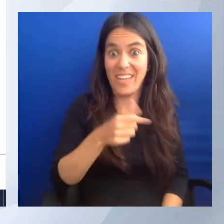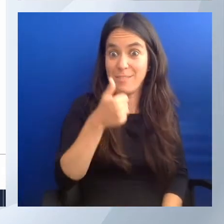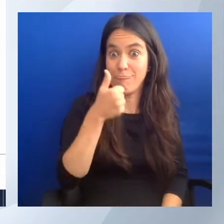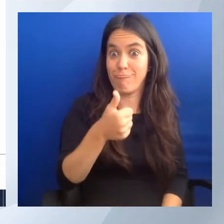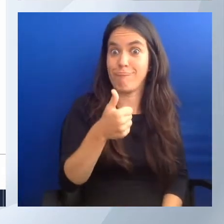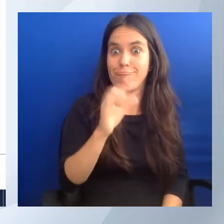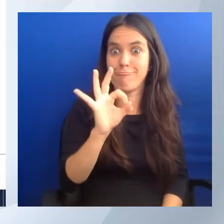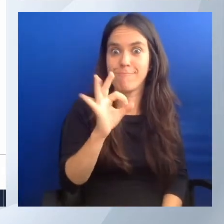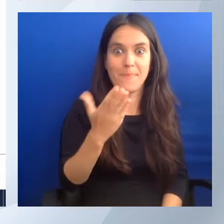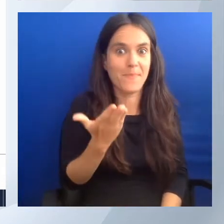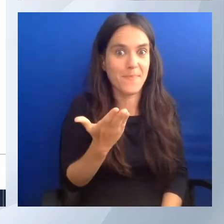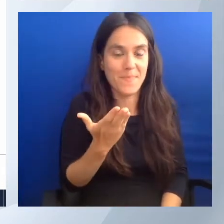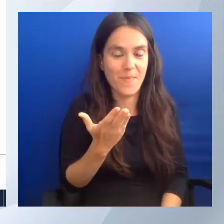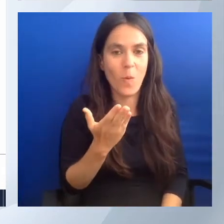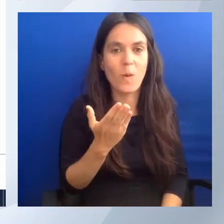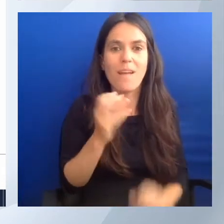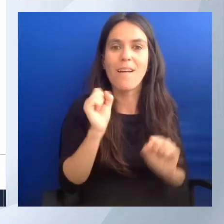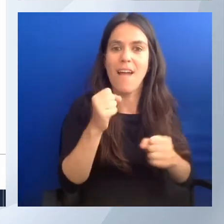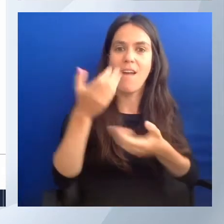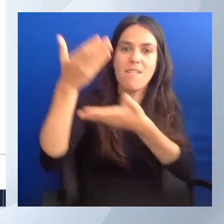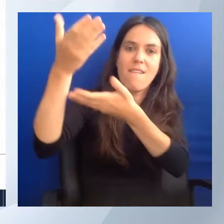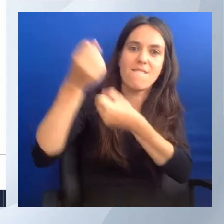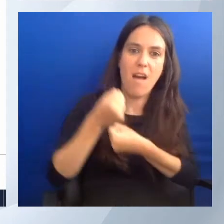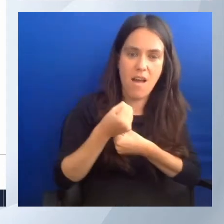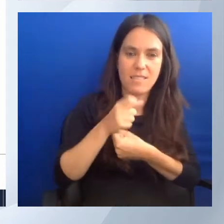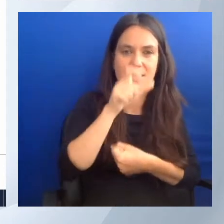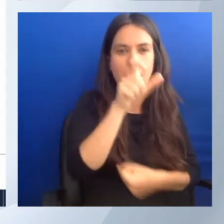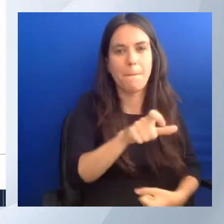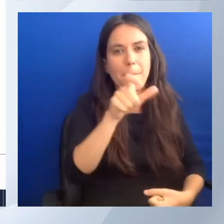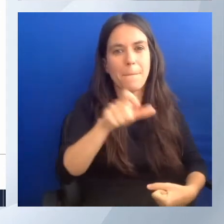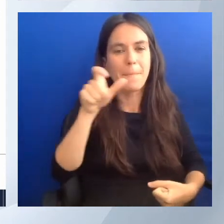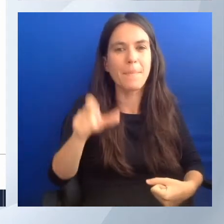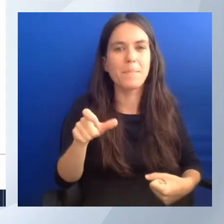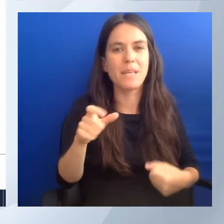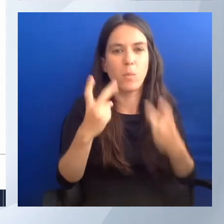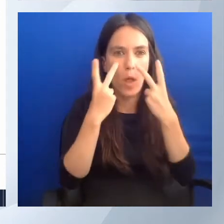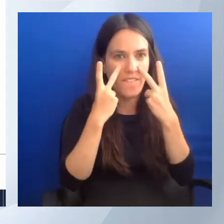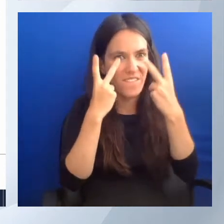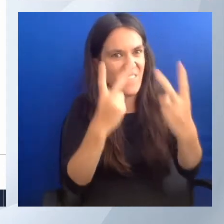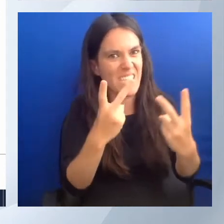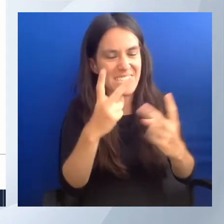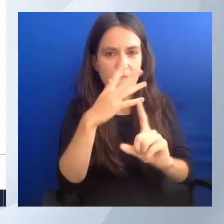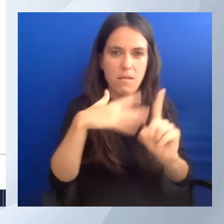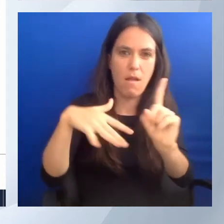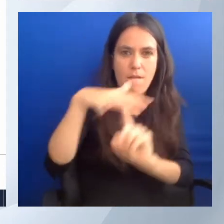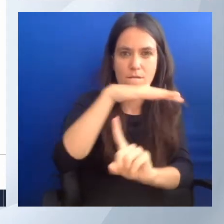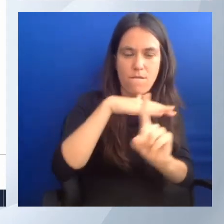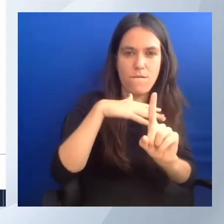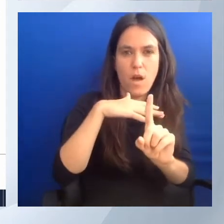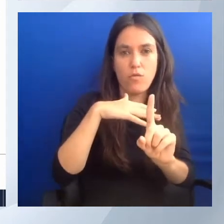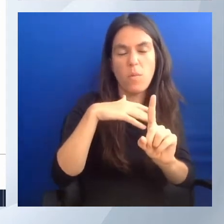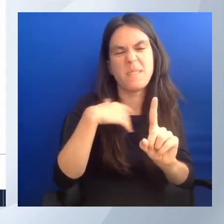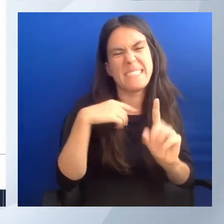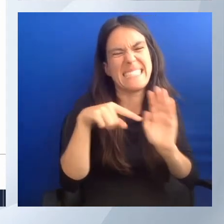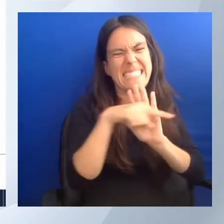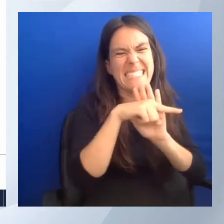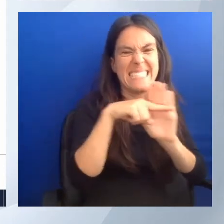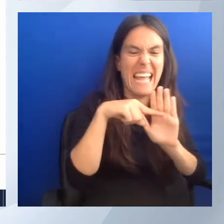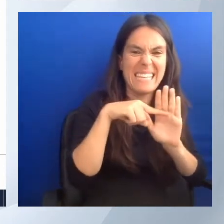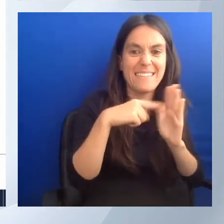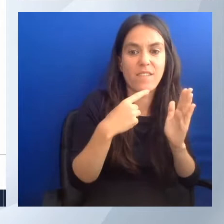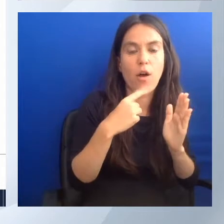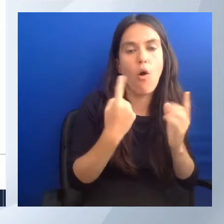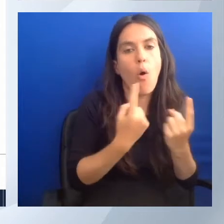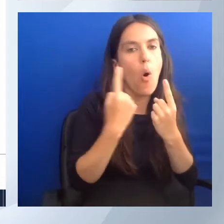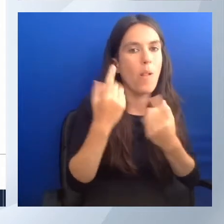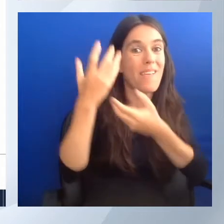is that you can invite people to visit your environment. The downside is that you currently can only invite